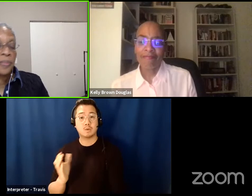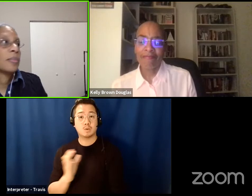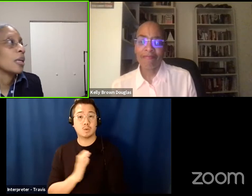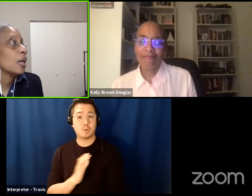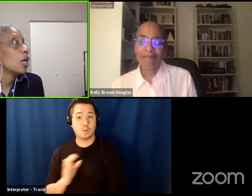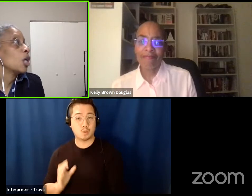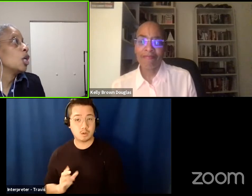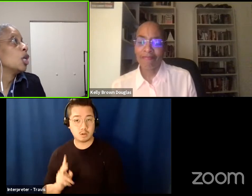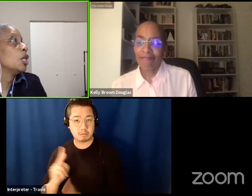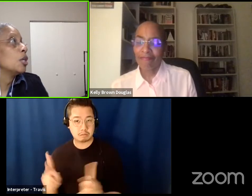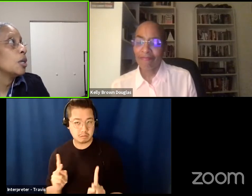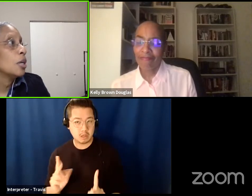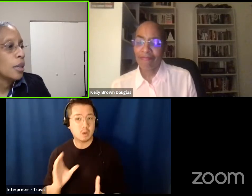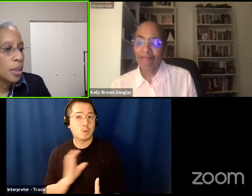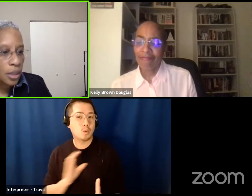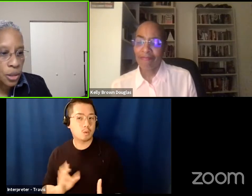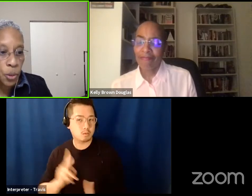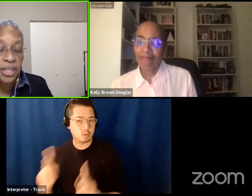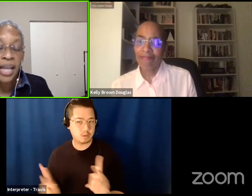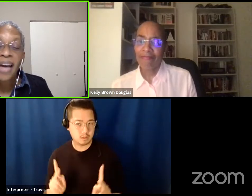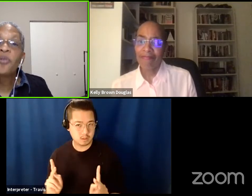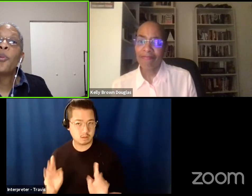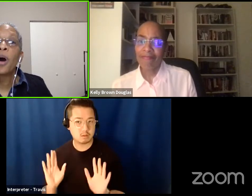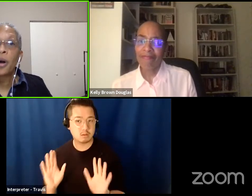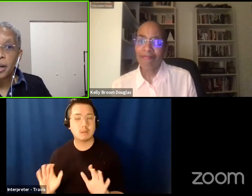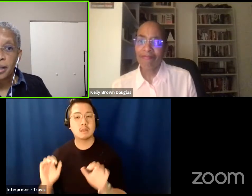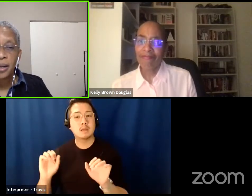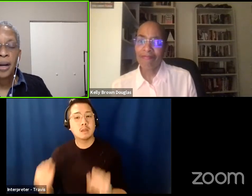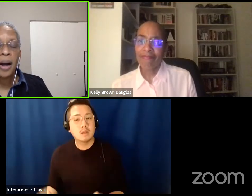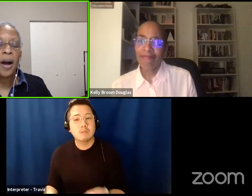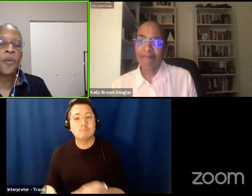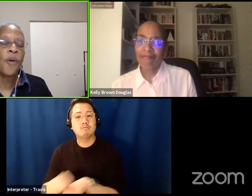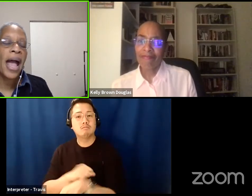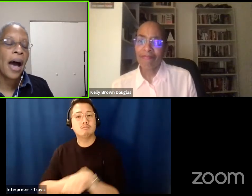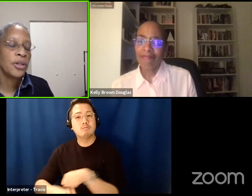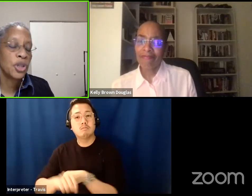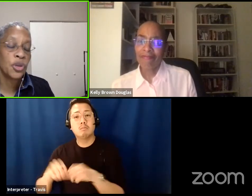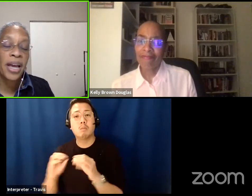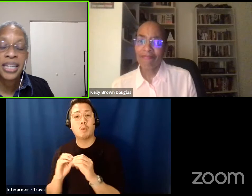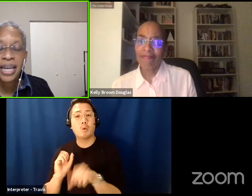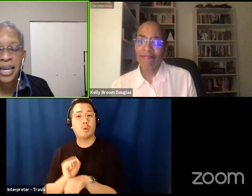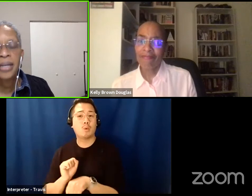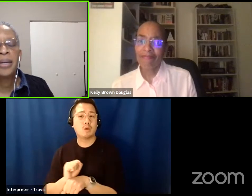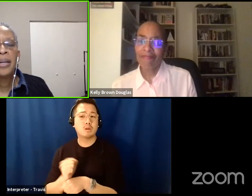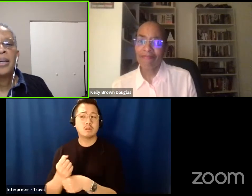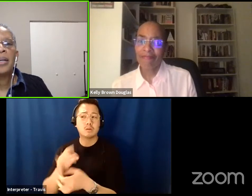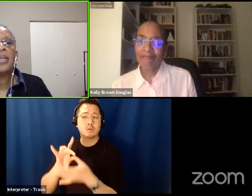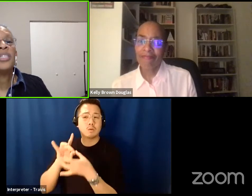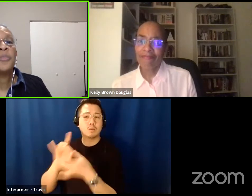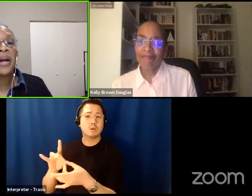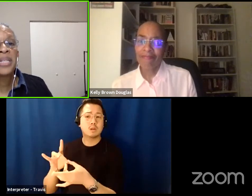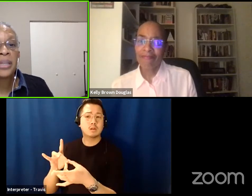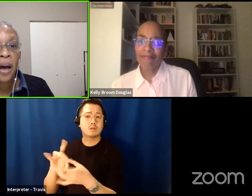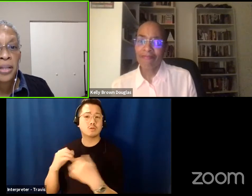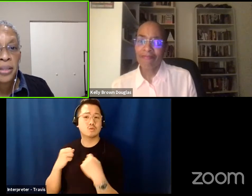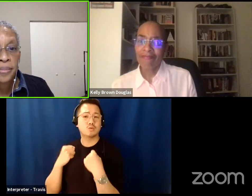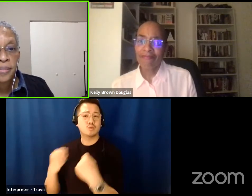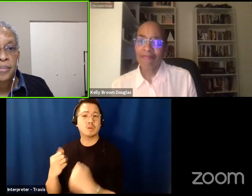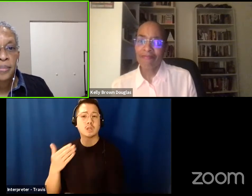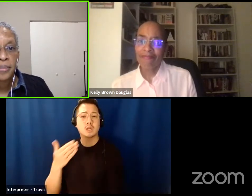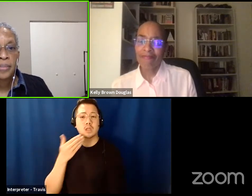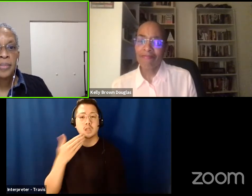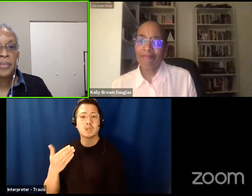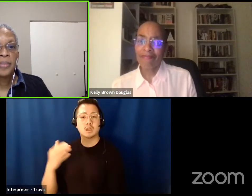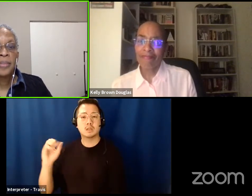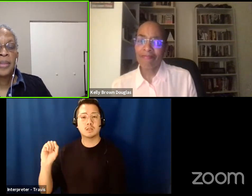Christians could do a lot of work around strengthening Good Samaritan laws.